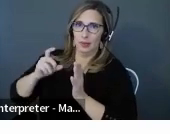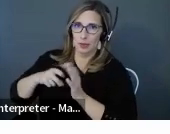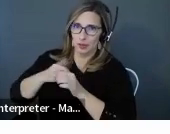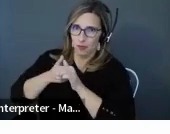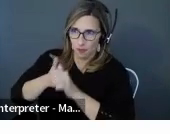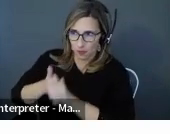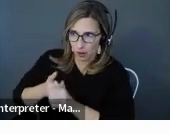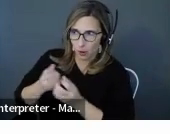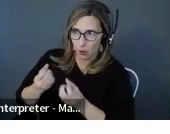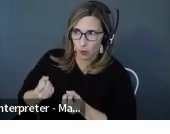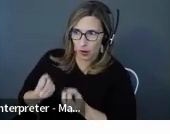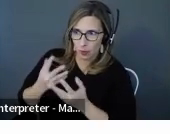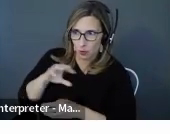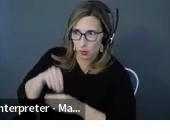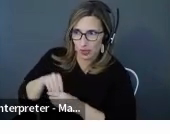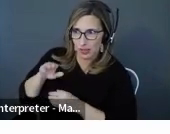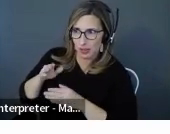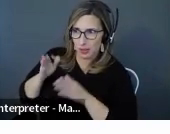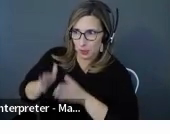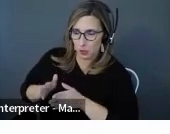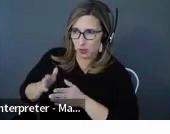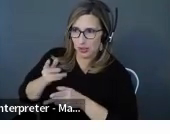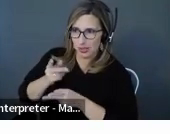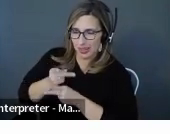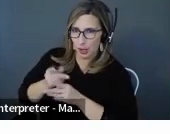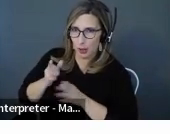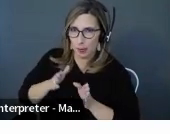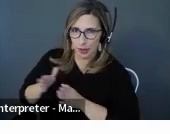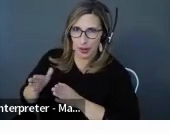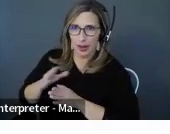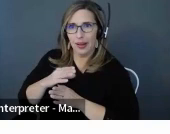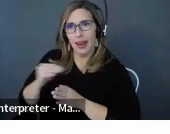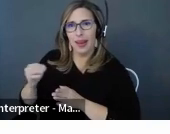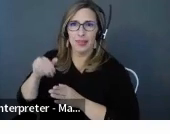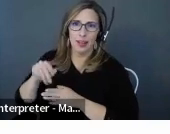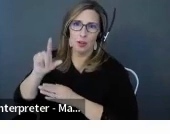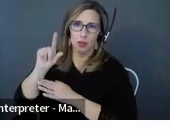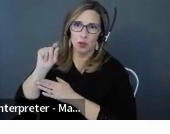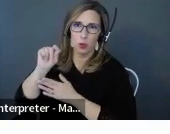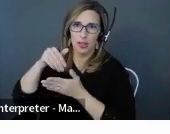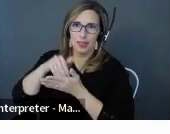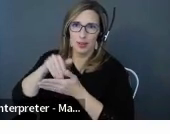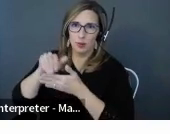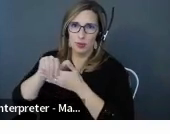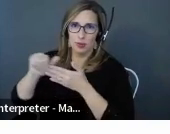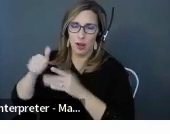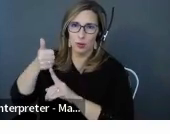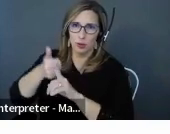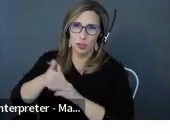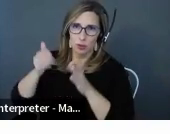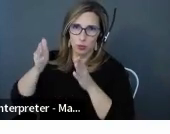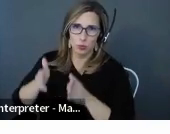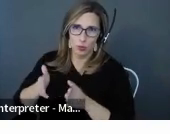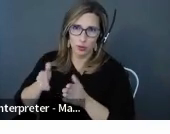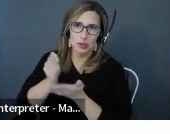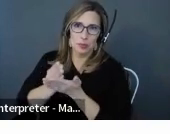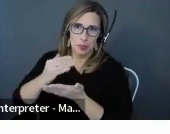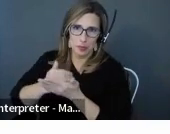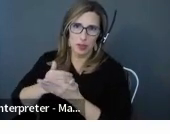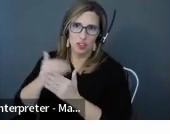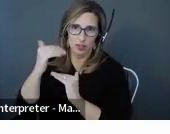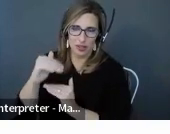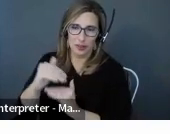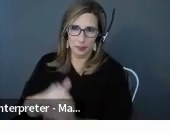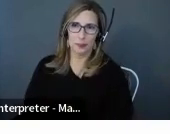plan and within our broader $20,000 per person budget cap on the CSW.